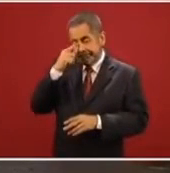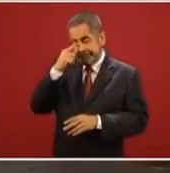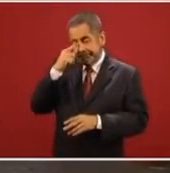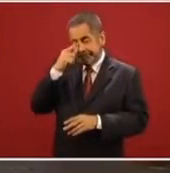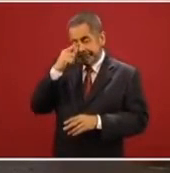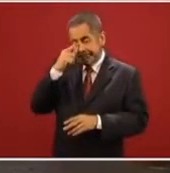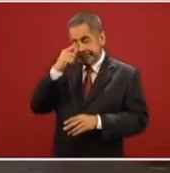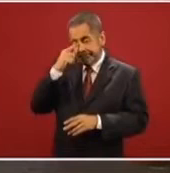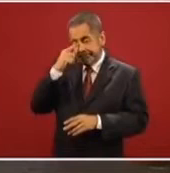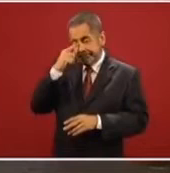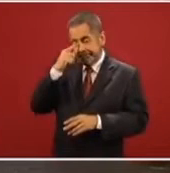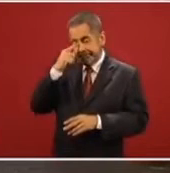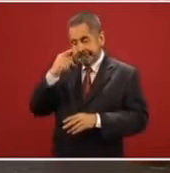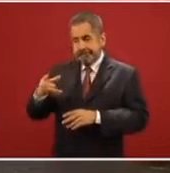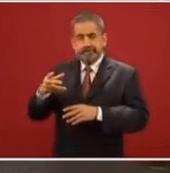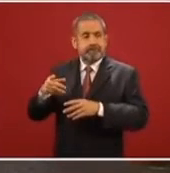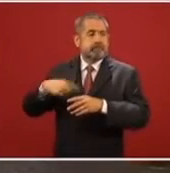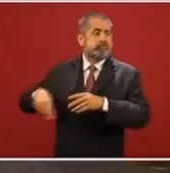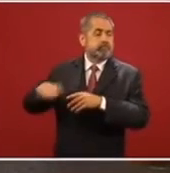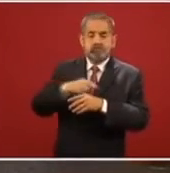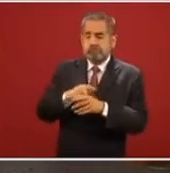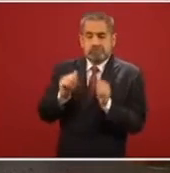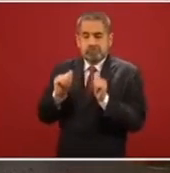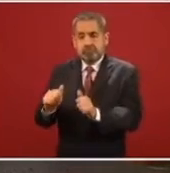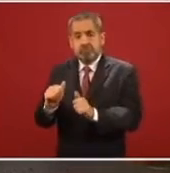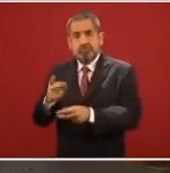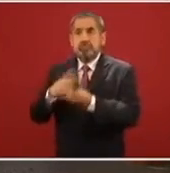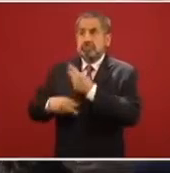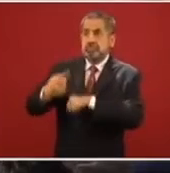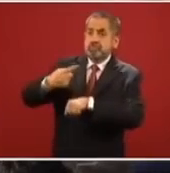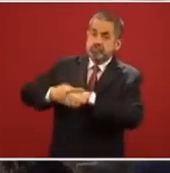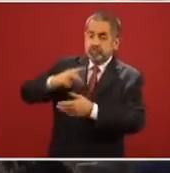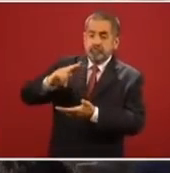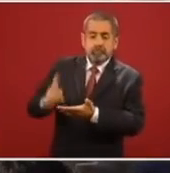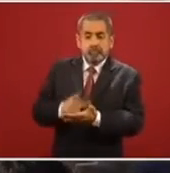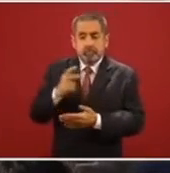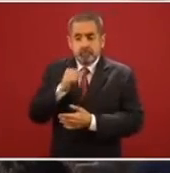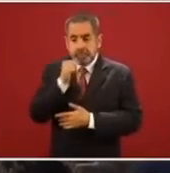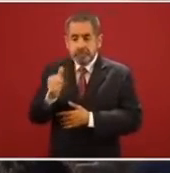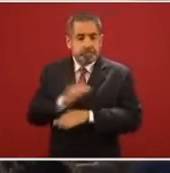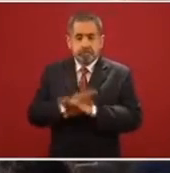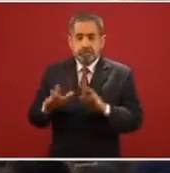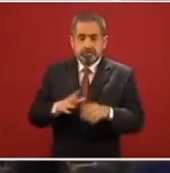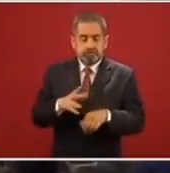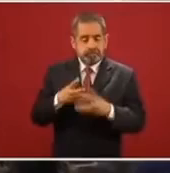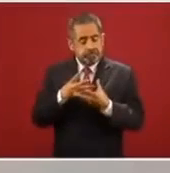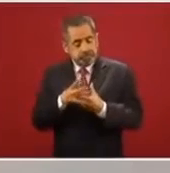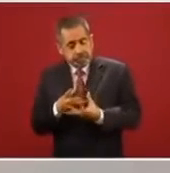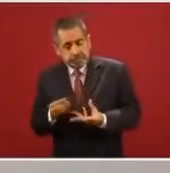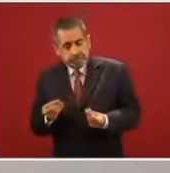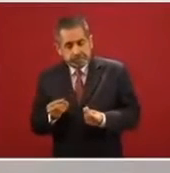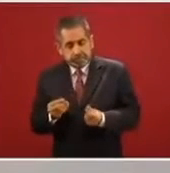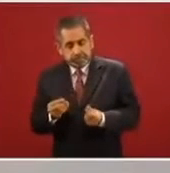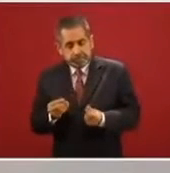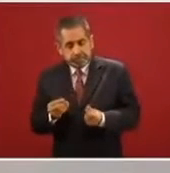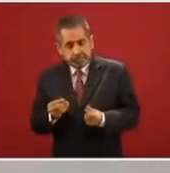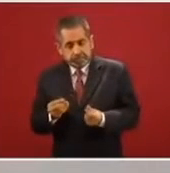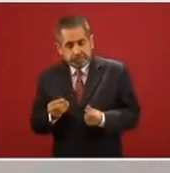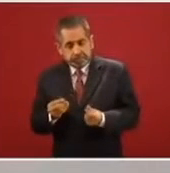into excellent news. porque no habiendo afectado de manera significativa a las